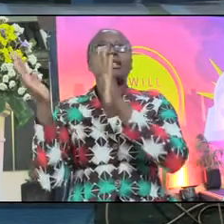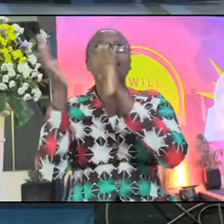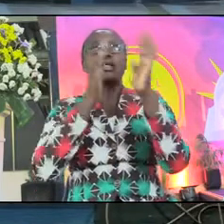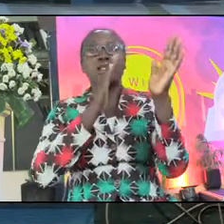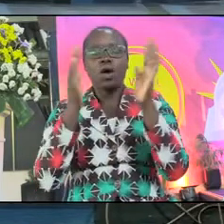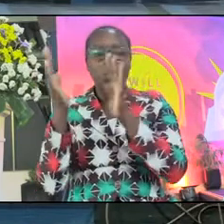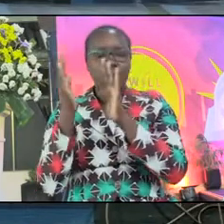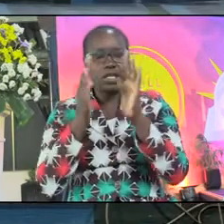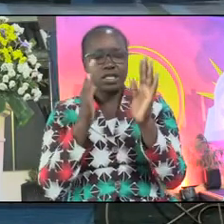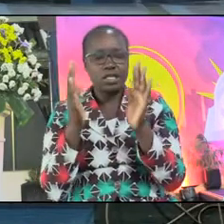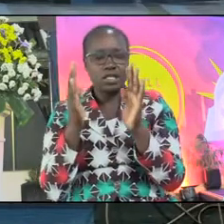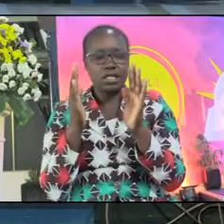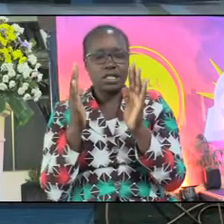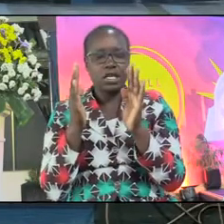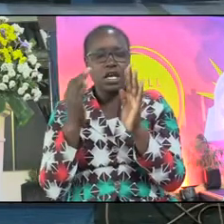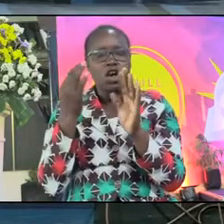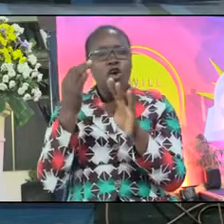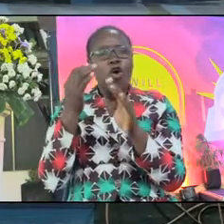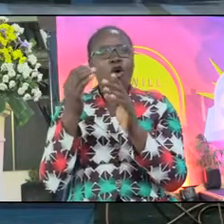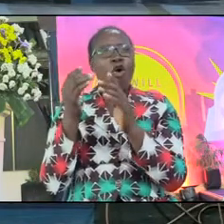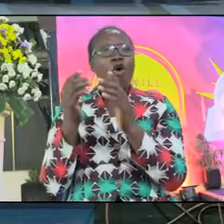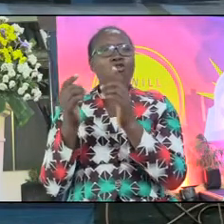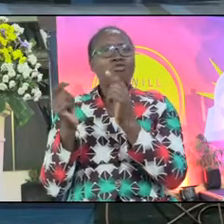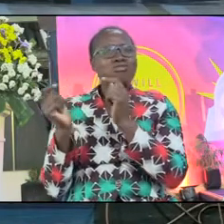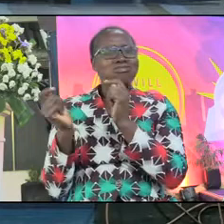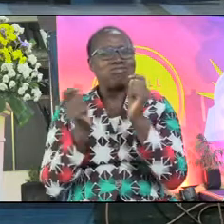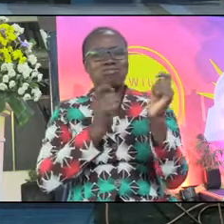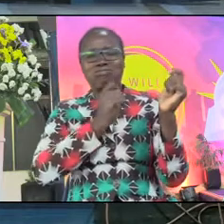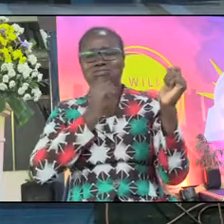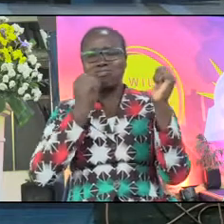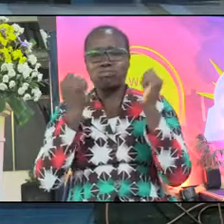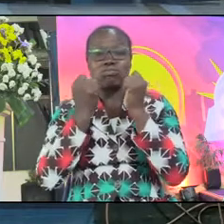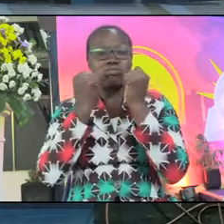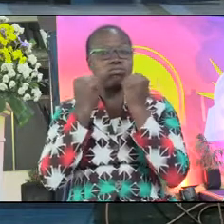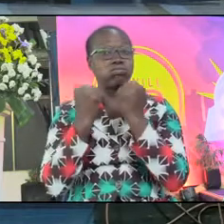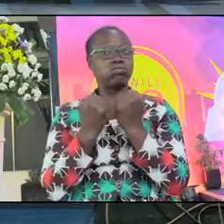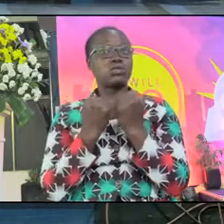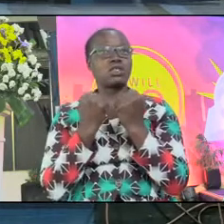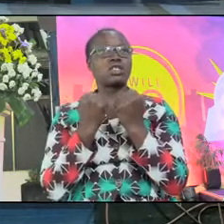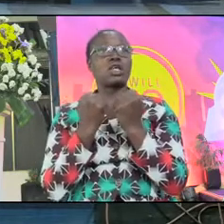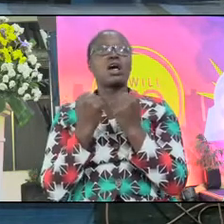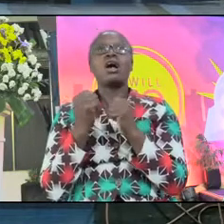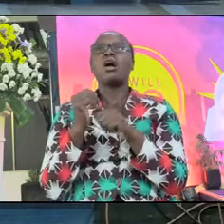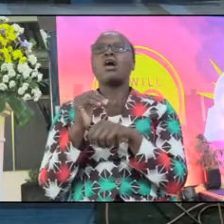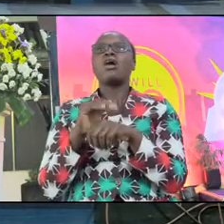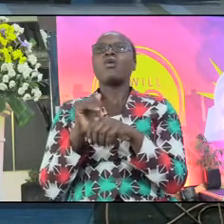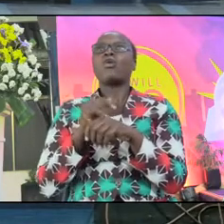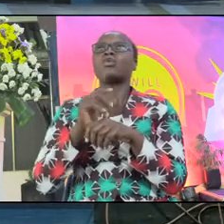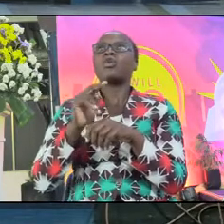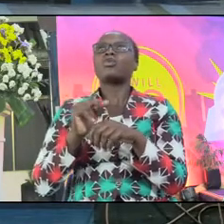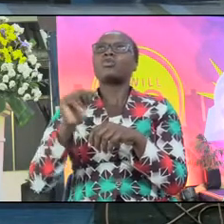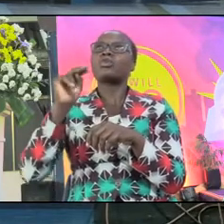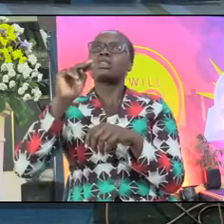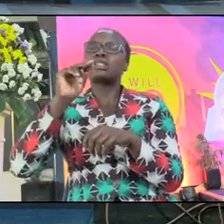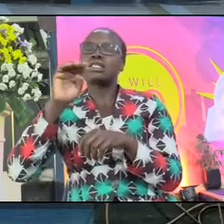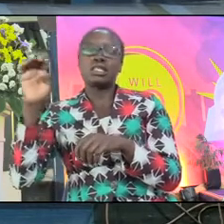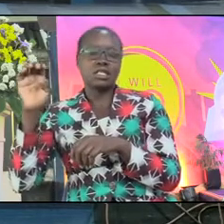wind of typhoon strength called a